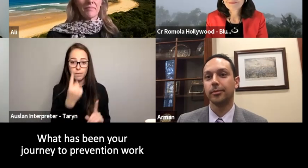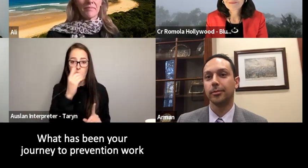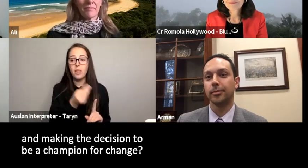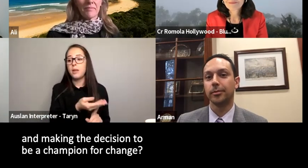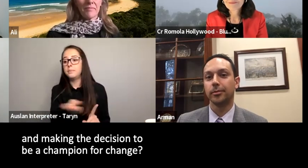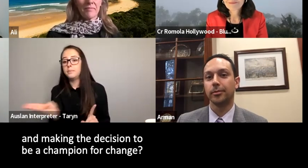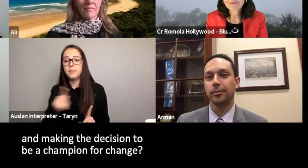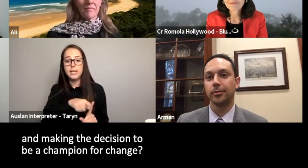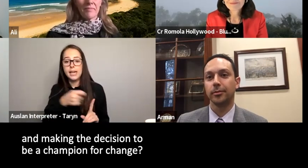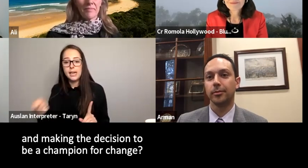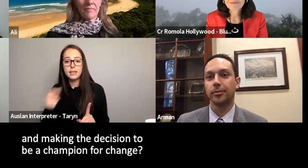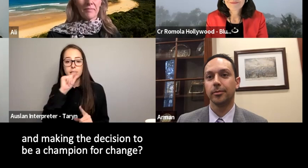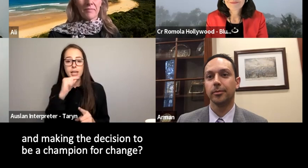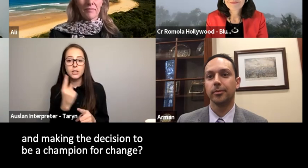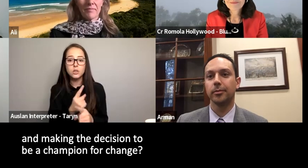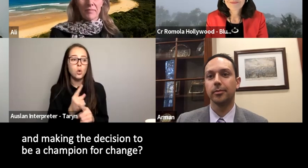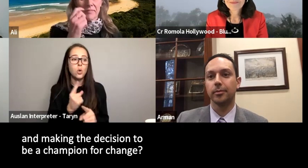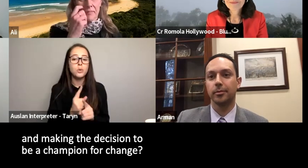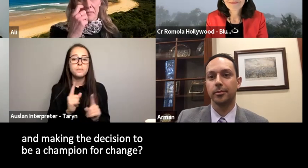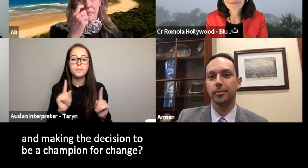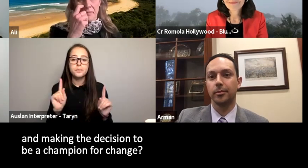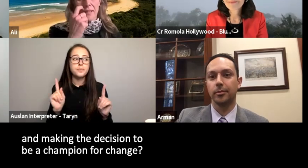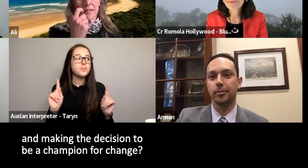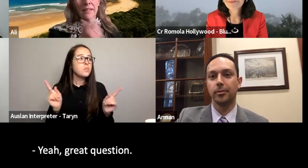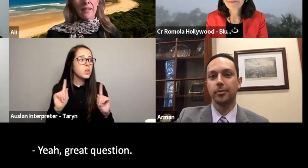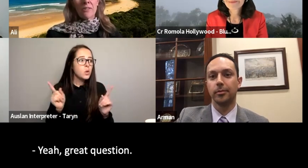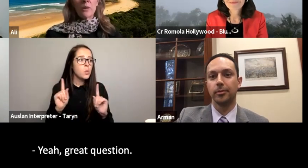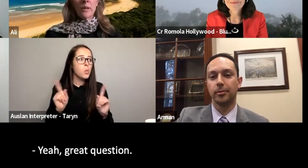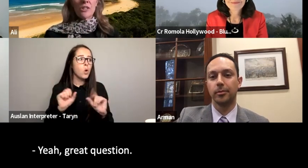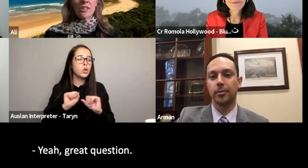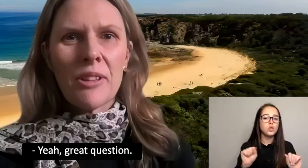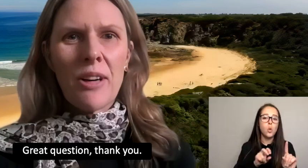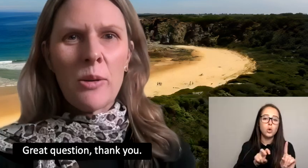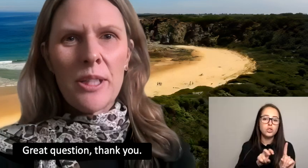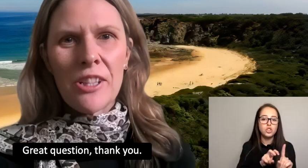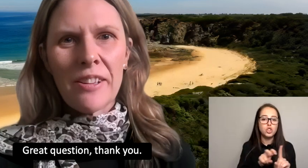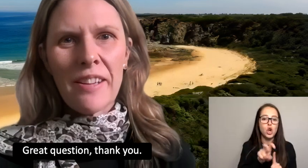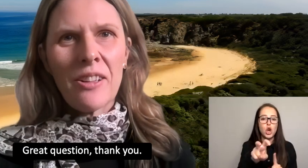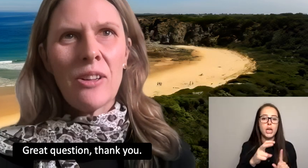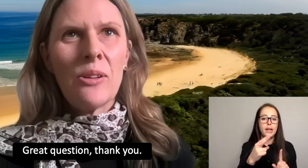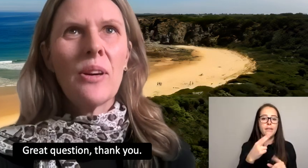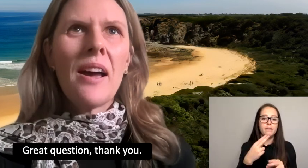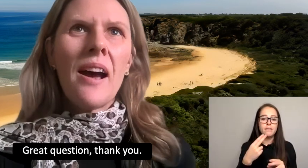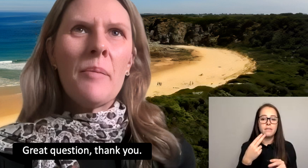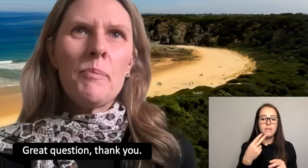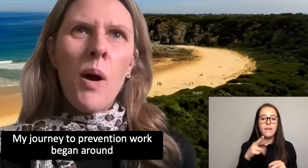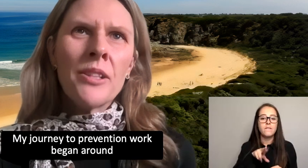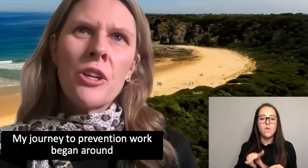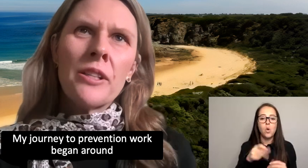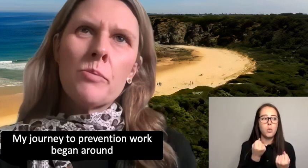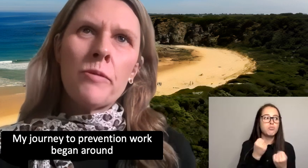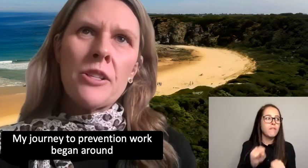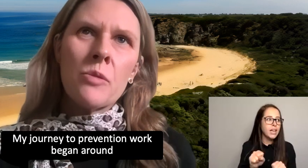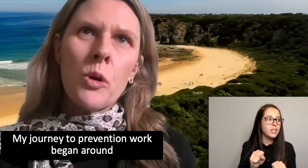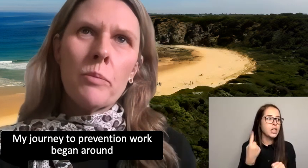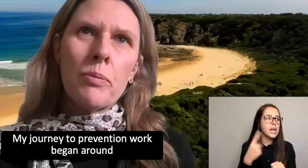work and making the decision to be a champion for change? Yeah, great question. Great question. Thank you. My